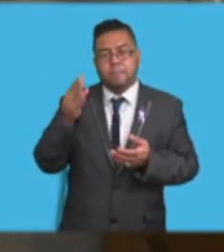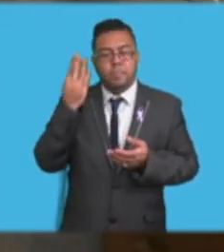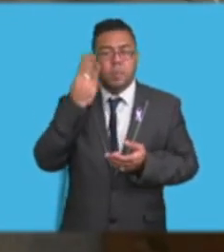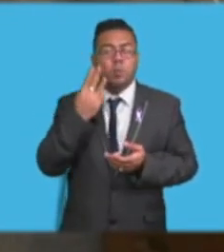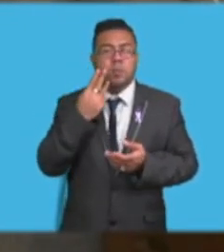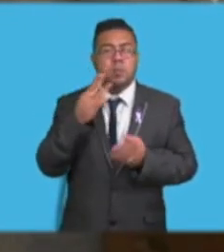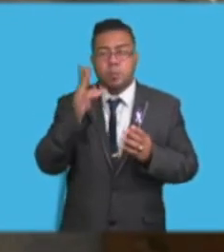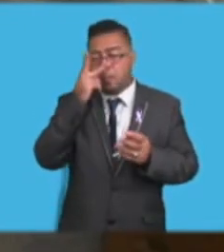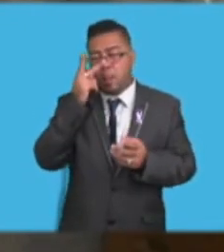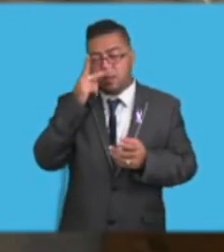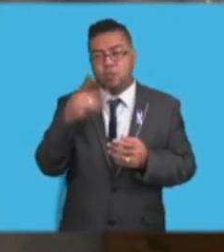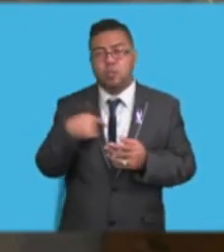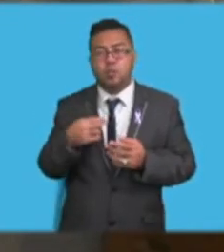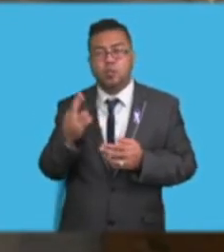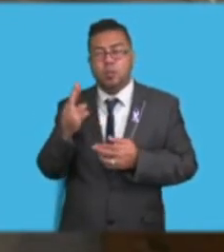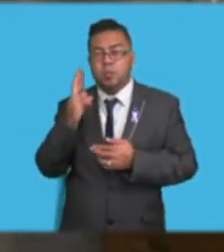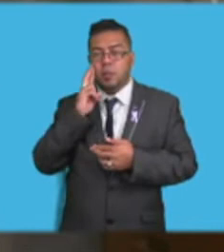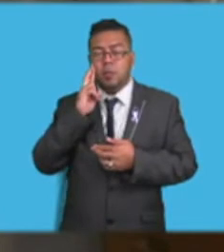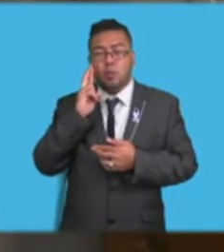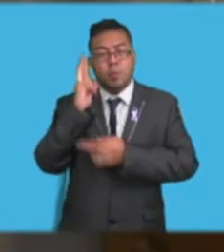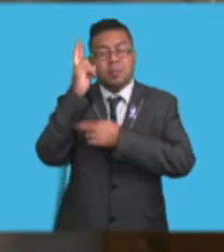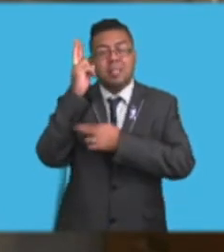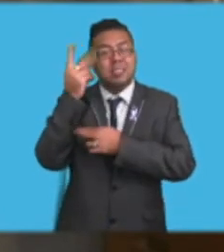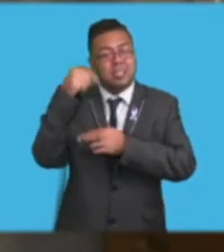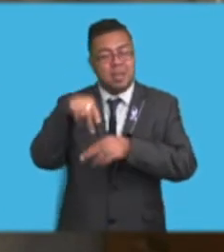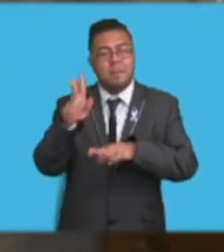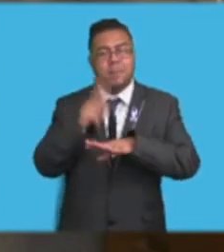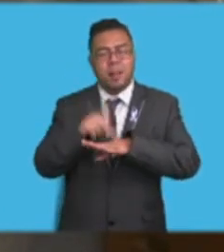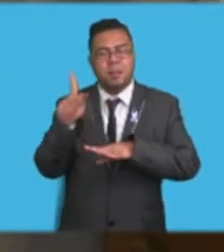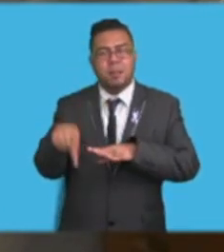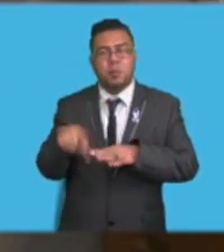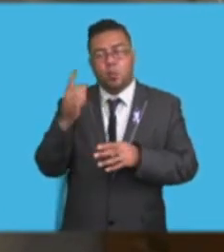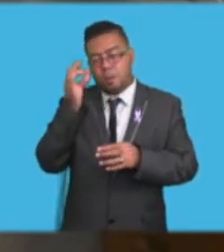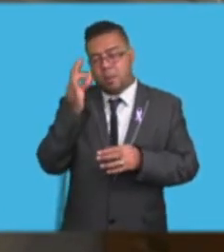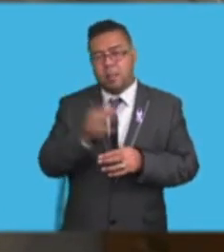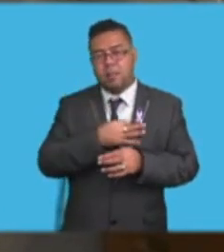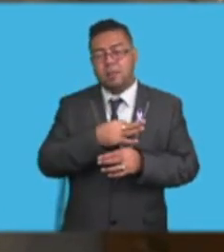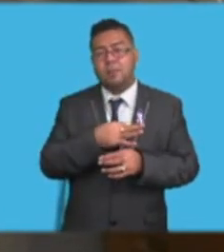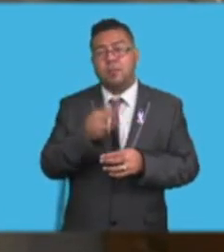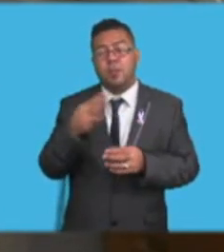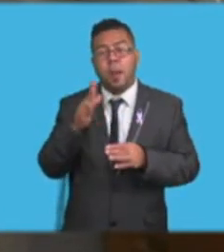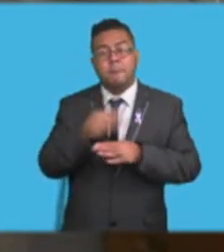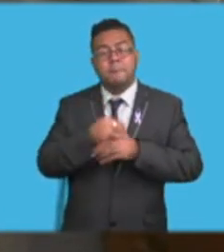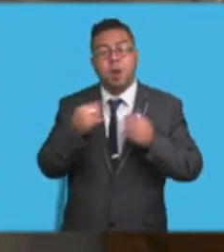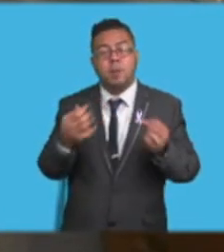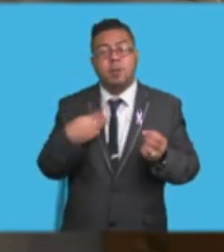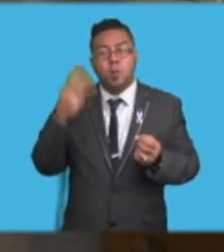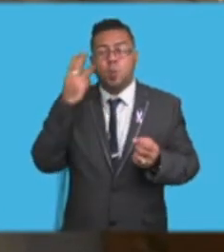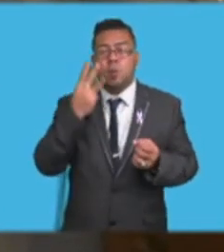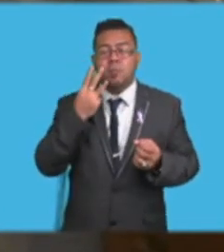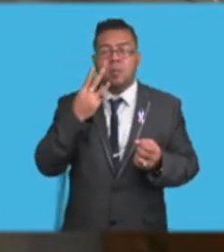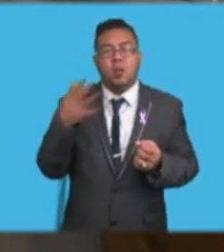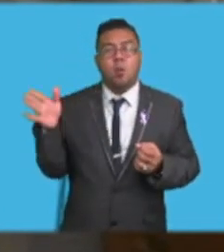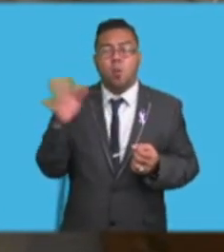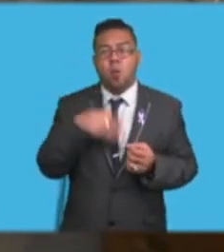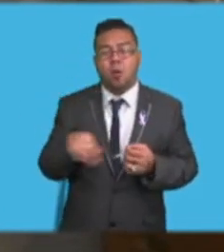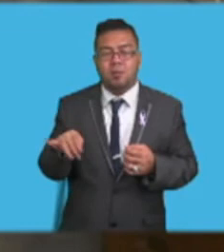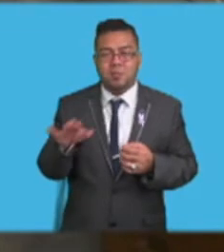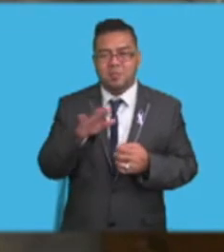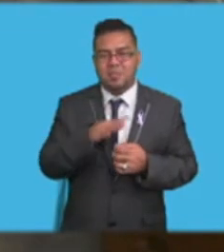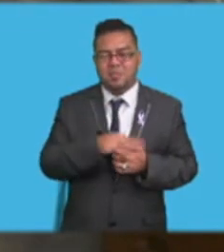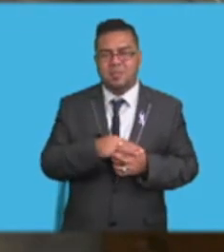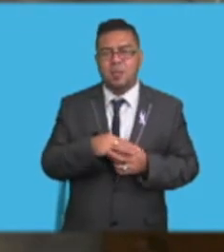vis-à-vis representation in parliament, we believe that a concerted national effort for the empowerment of women across all sectors